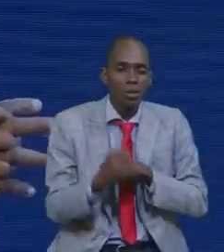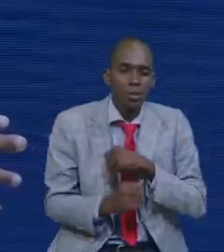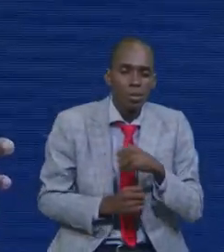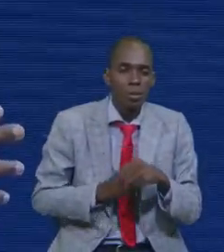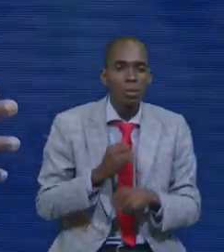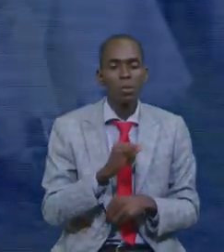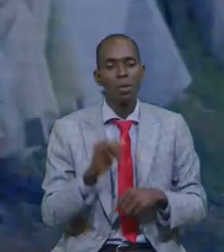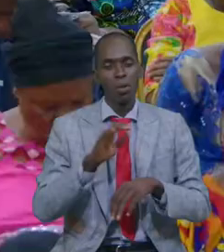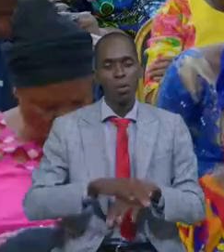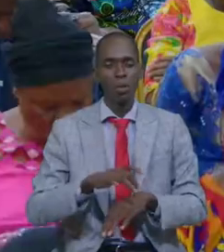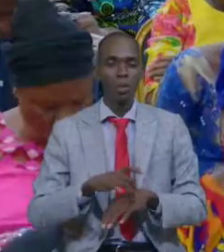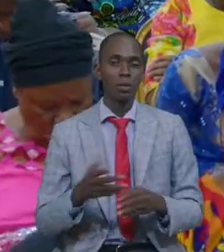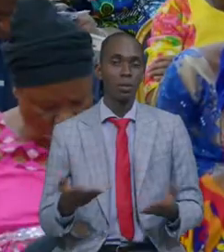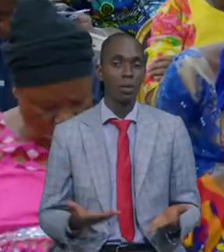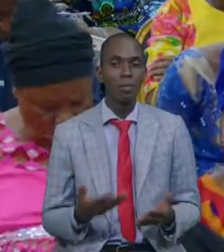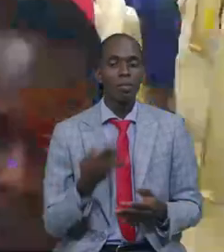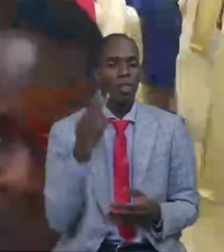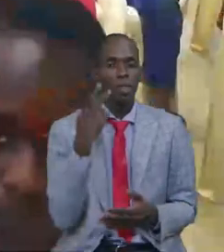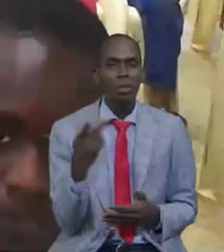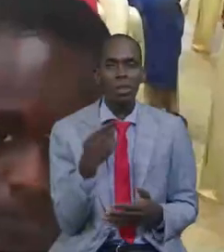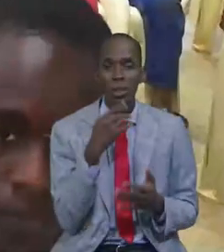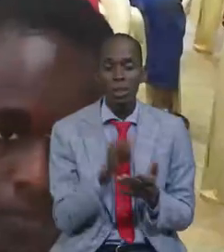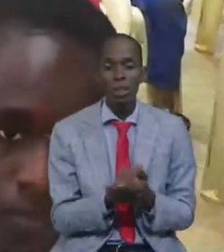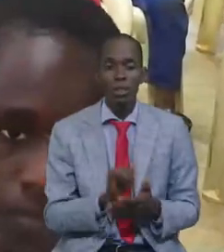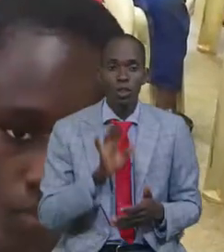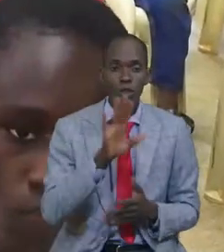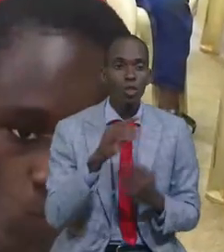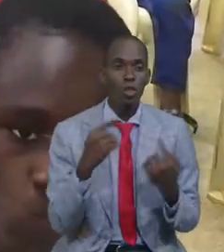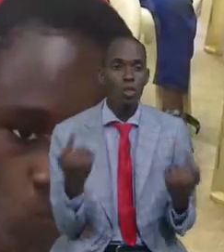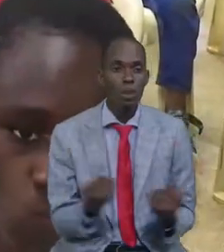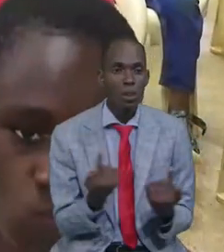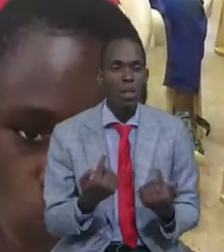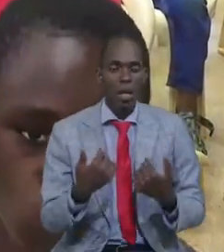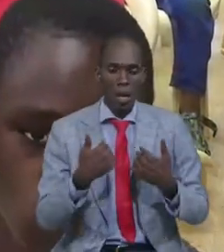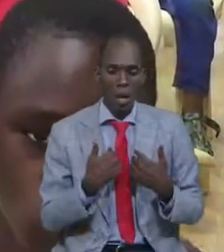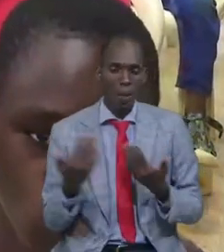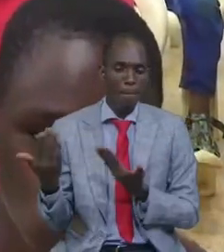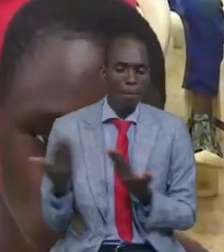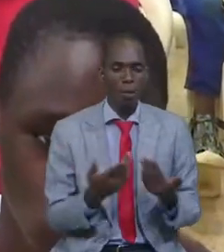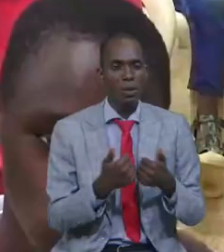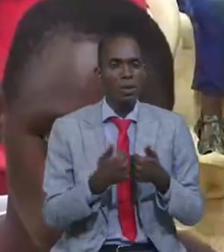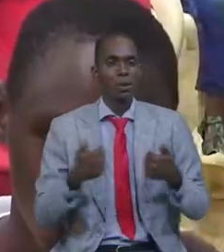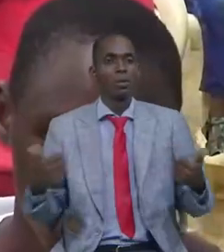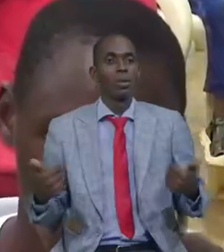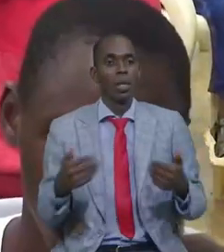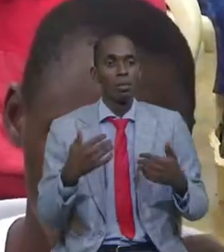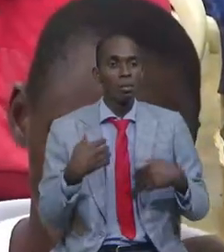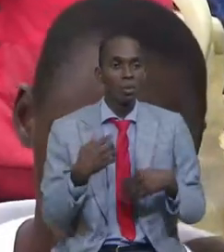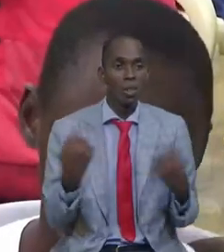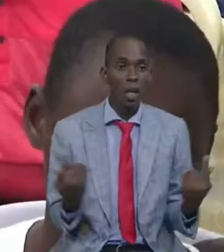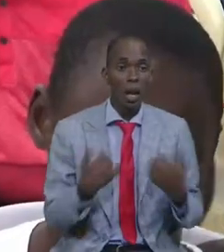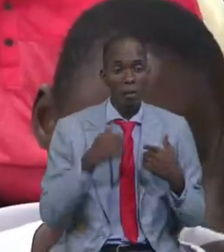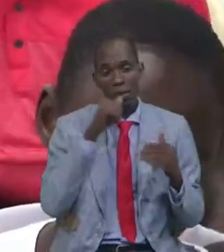on earth. It says, your sins have hid his face from you, that he will